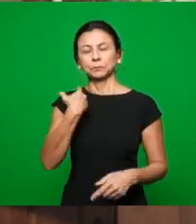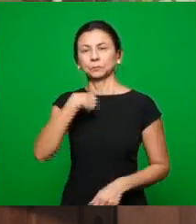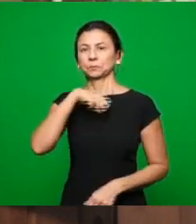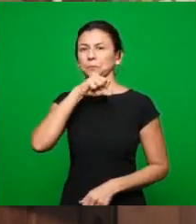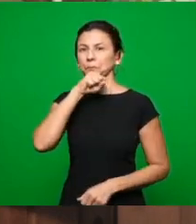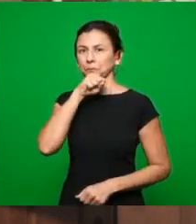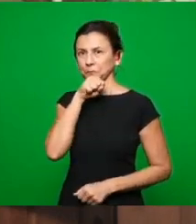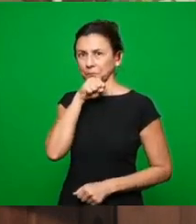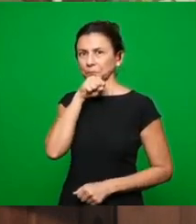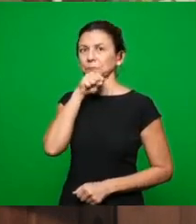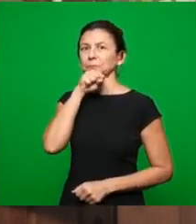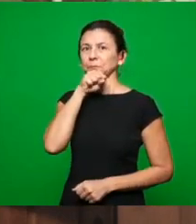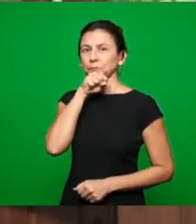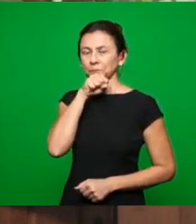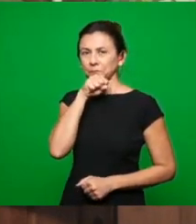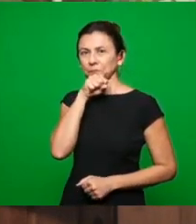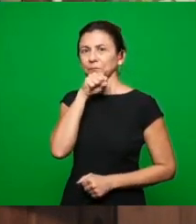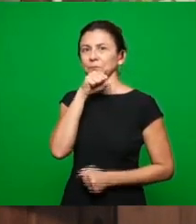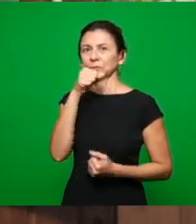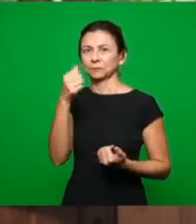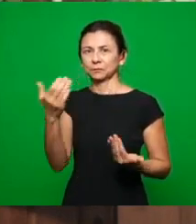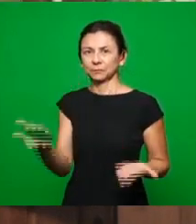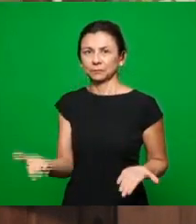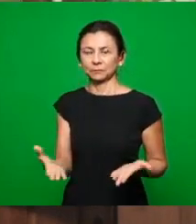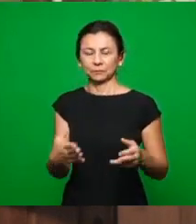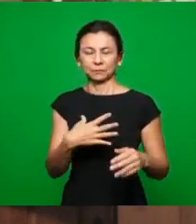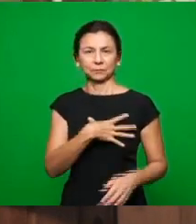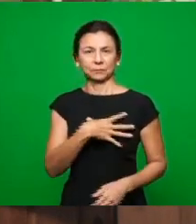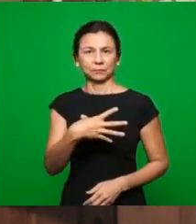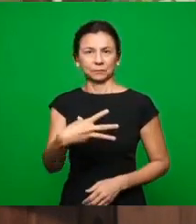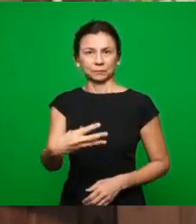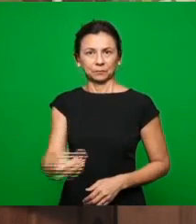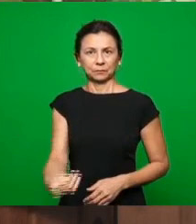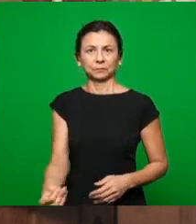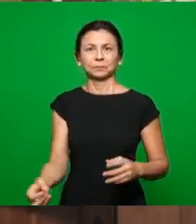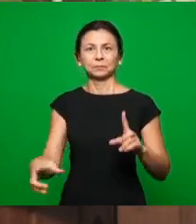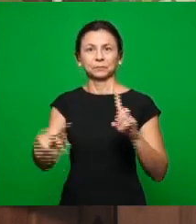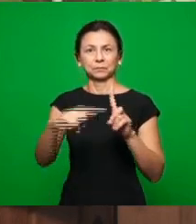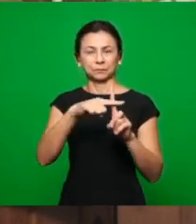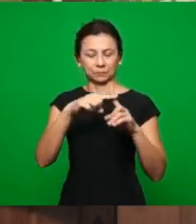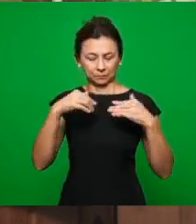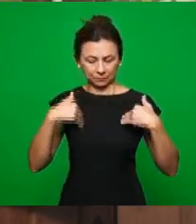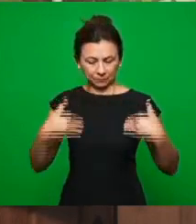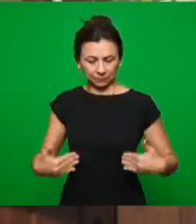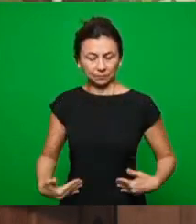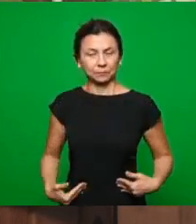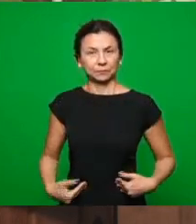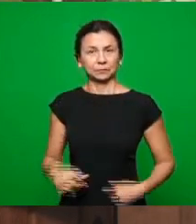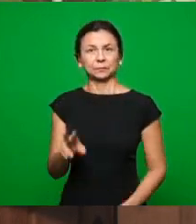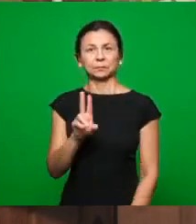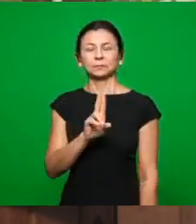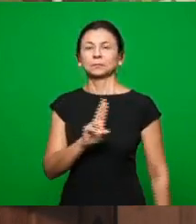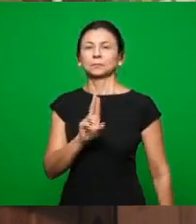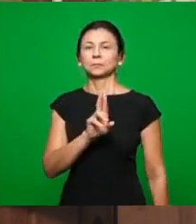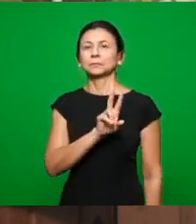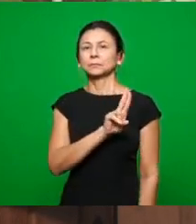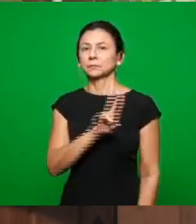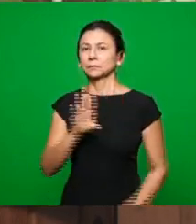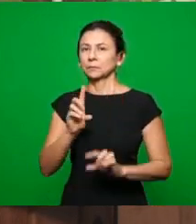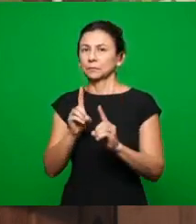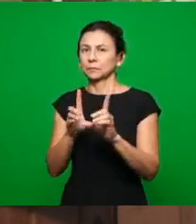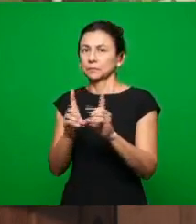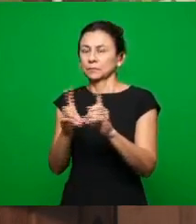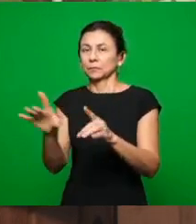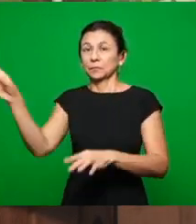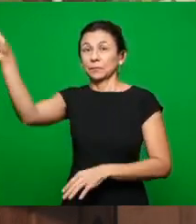first moment is the father. The second is the body that was killed there, sacrificed in the name of the doctrine. The